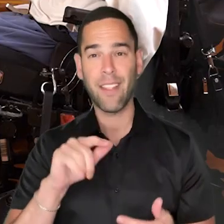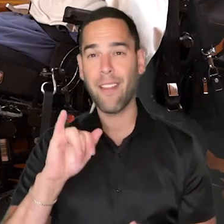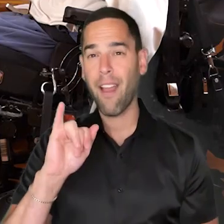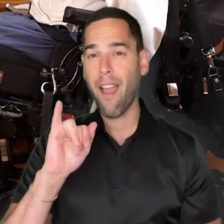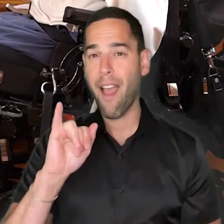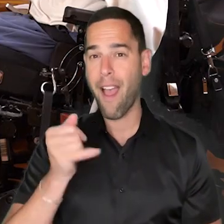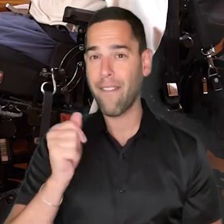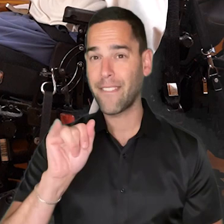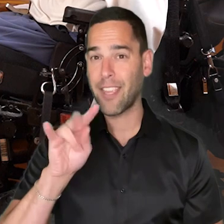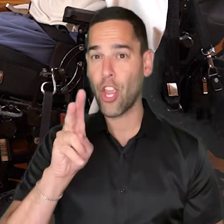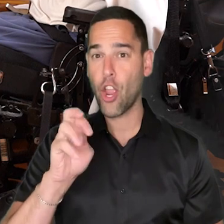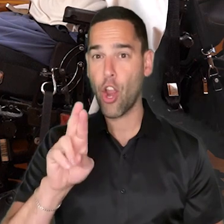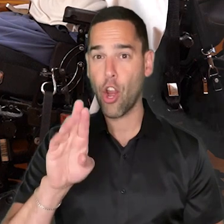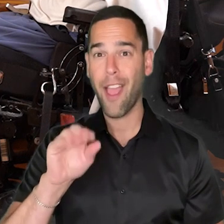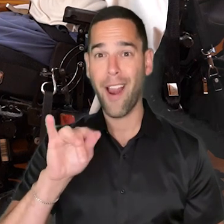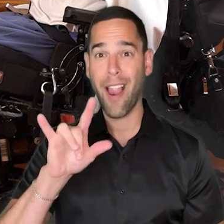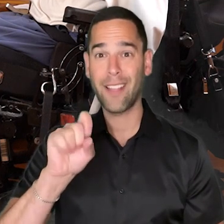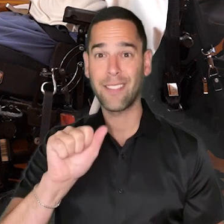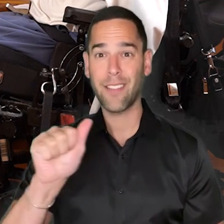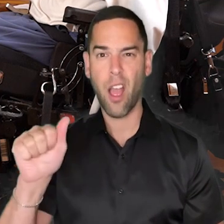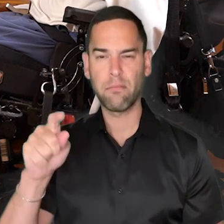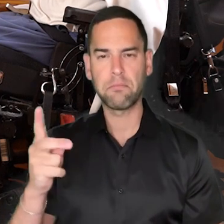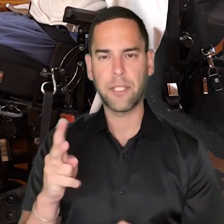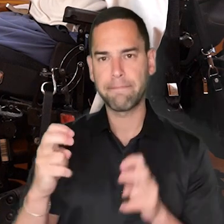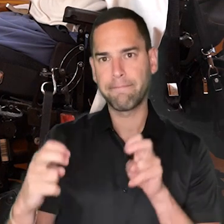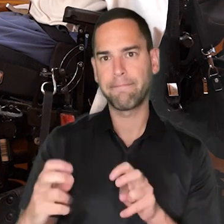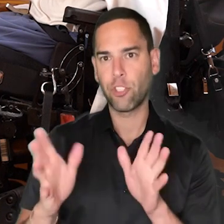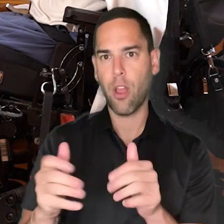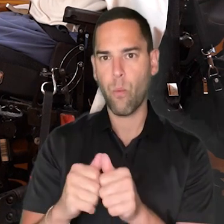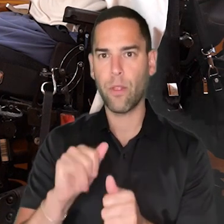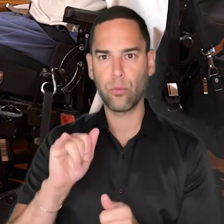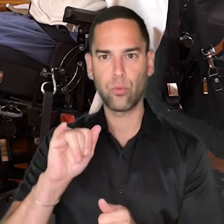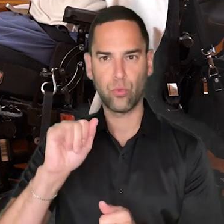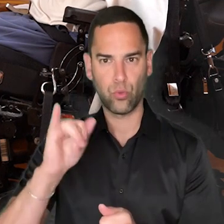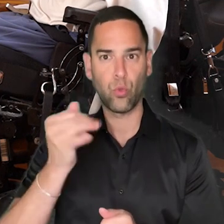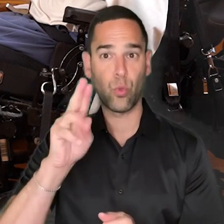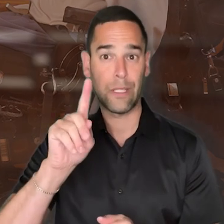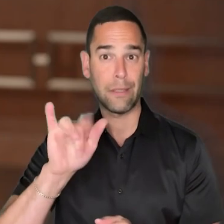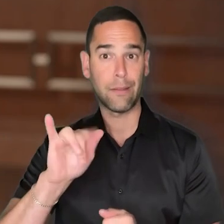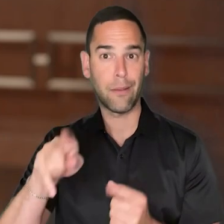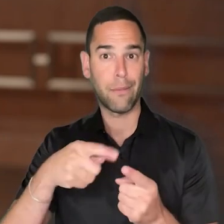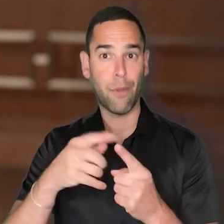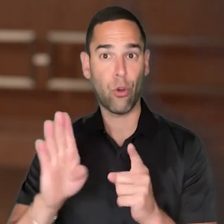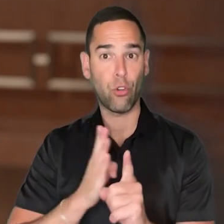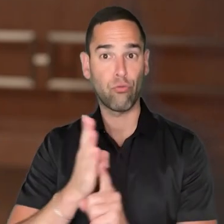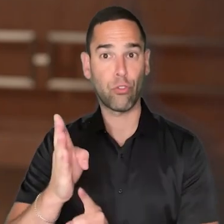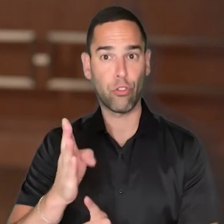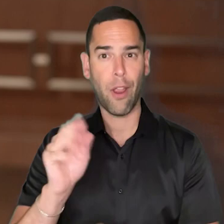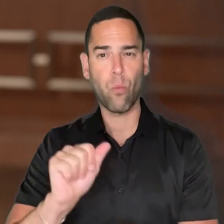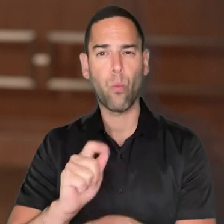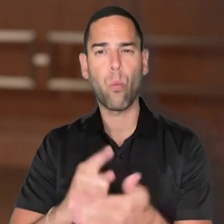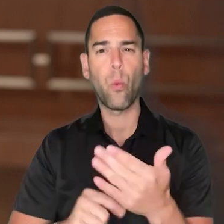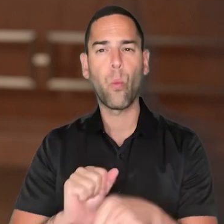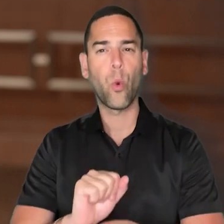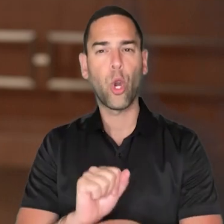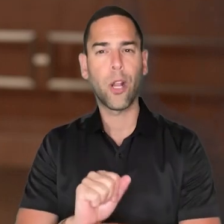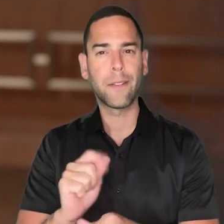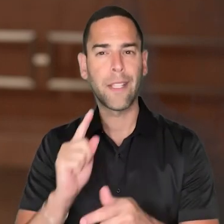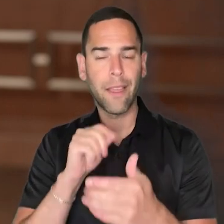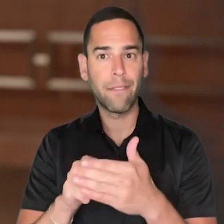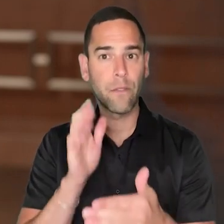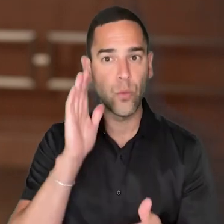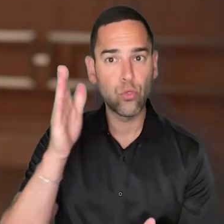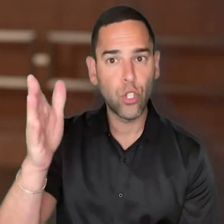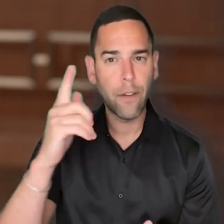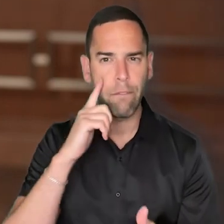and Javier Robles spoke with Judy about her remarkable career and the work that lies ahead to achieve health